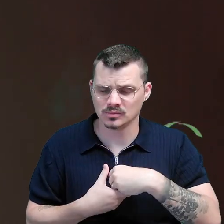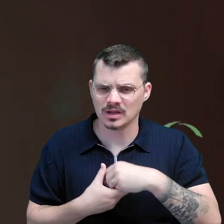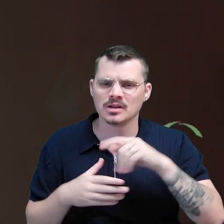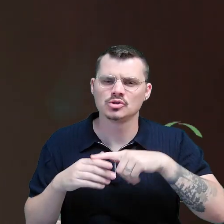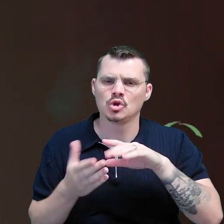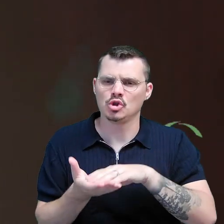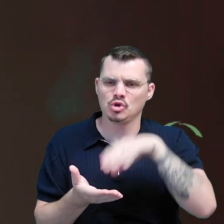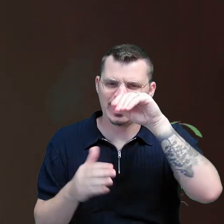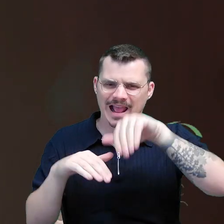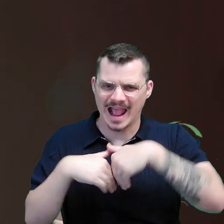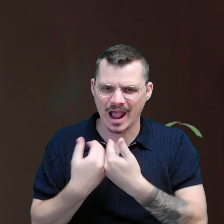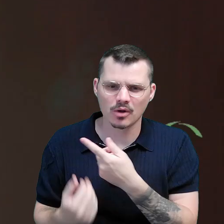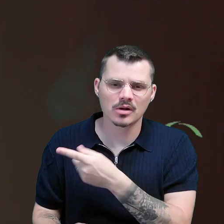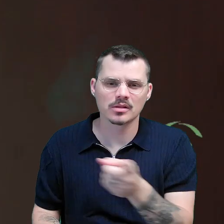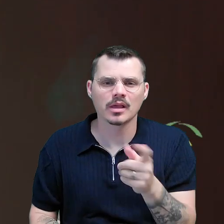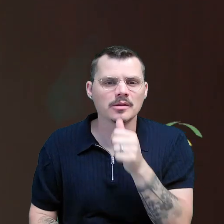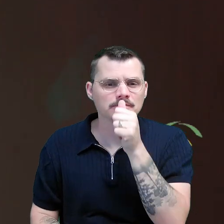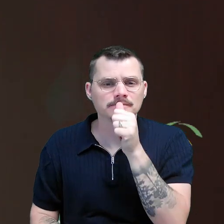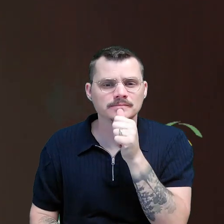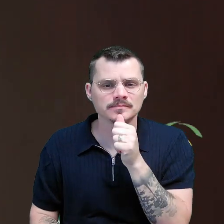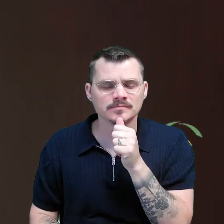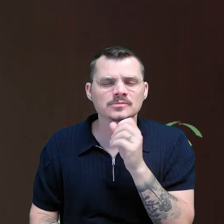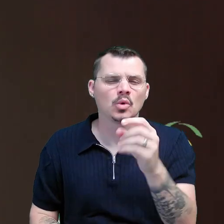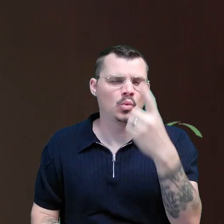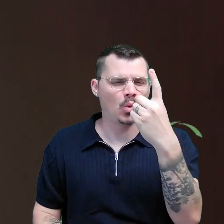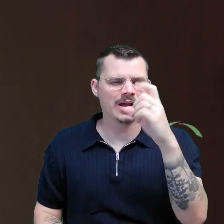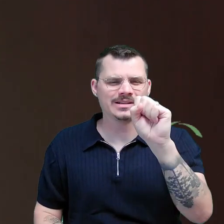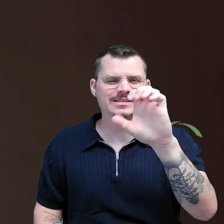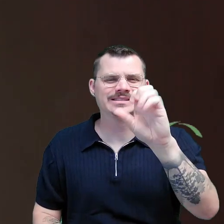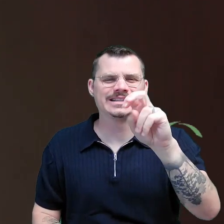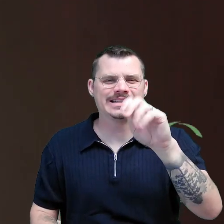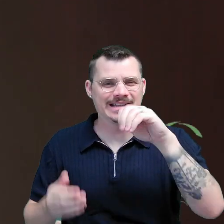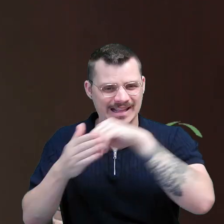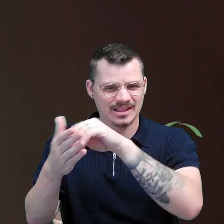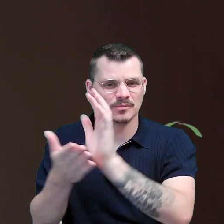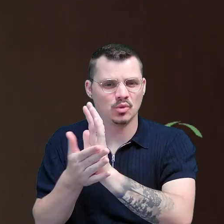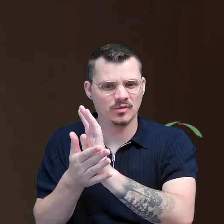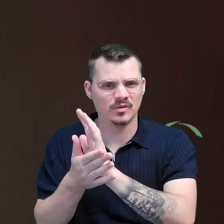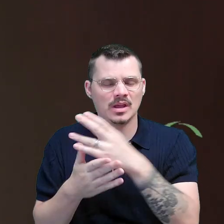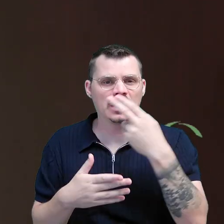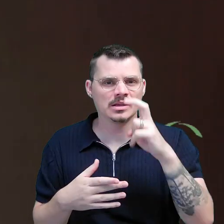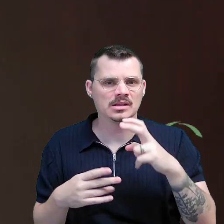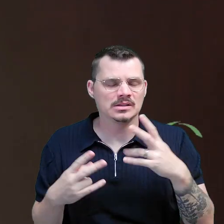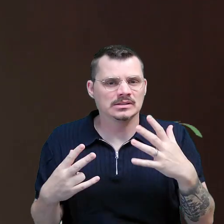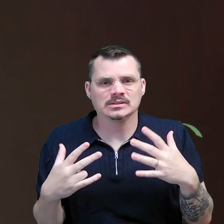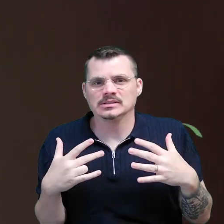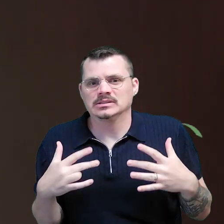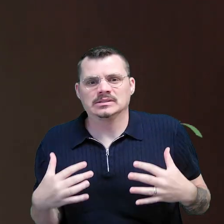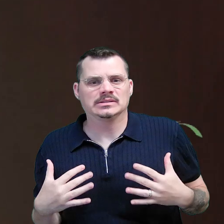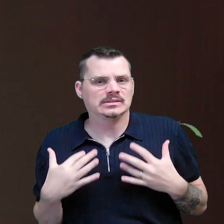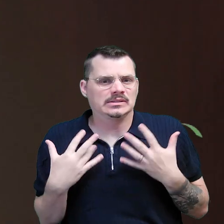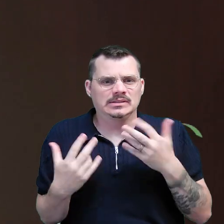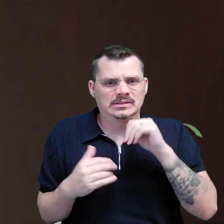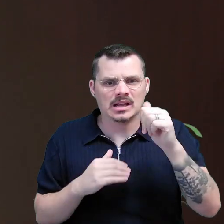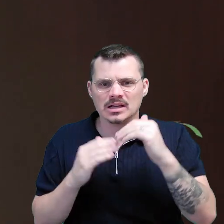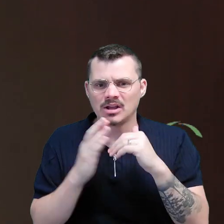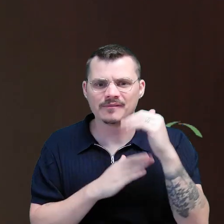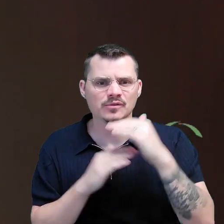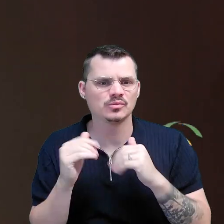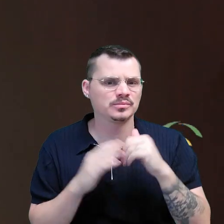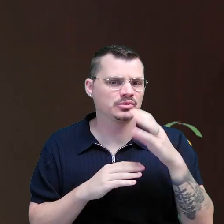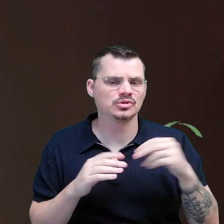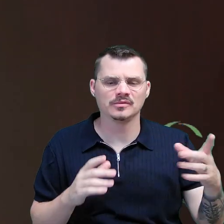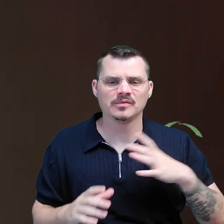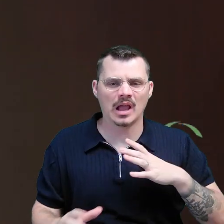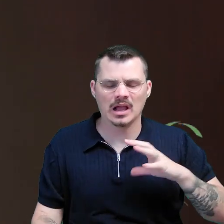try and get how they cope. And there's a scene where he's very wound up, he's very uncomfortable,